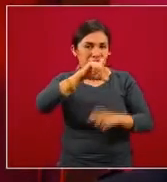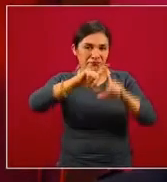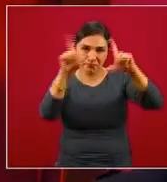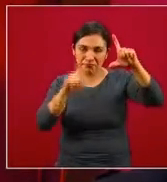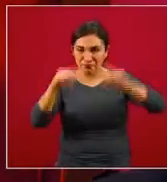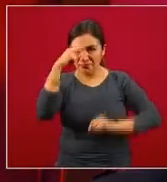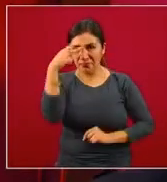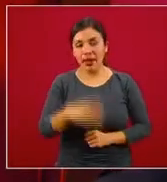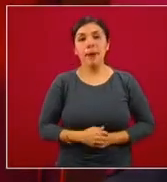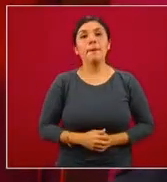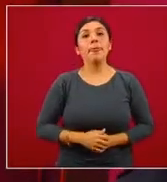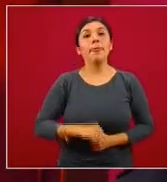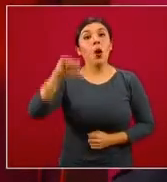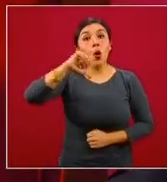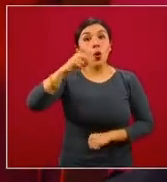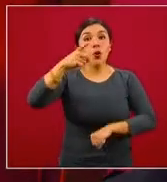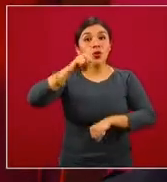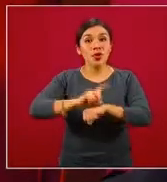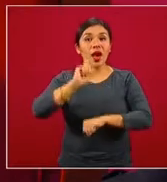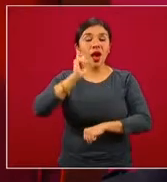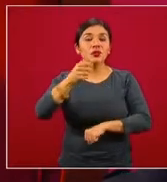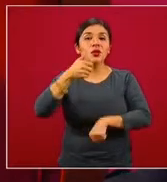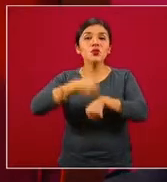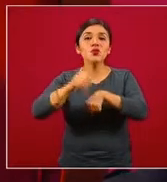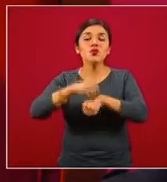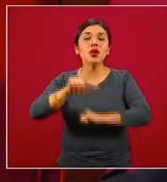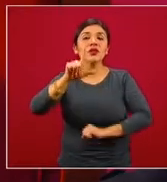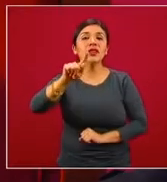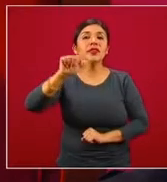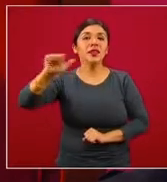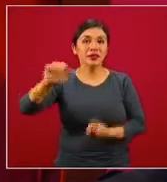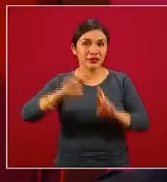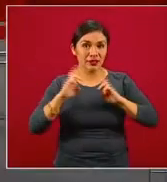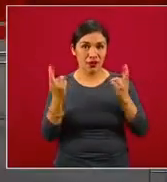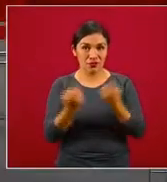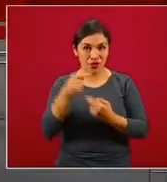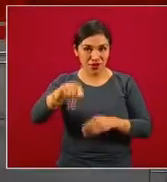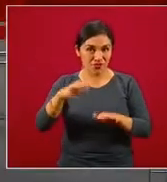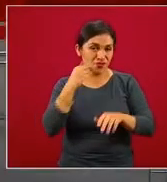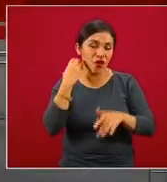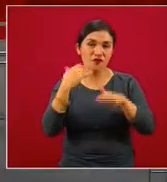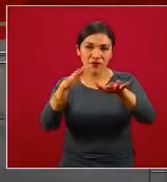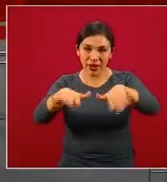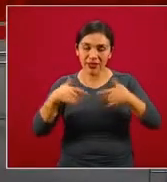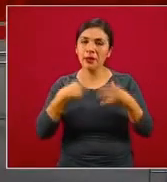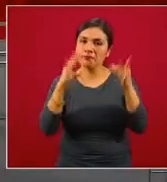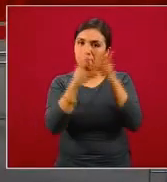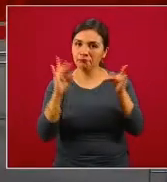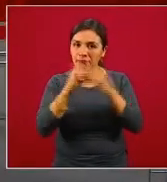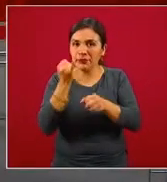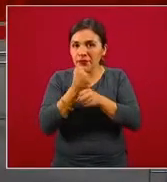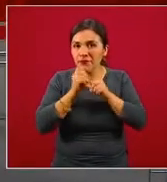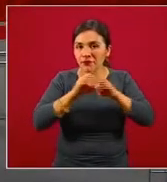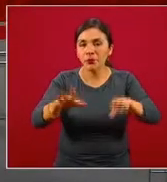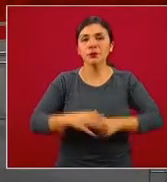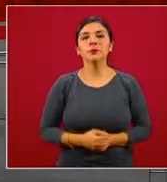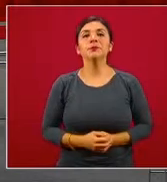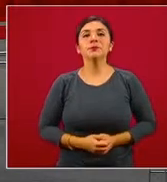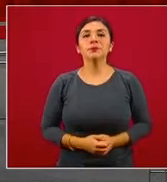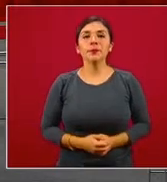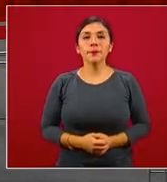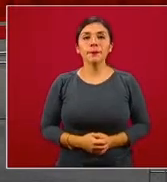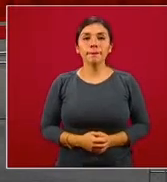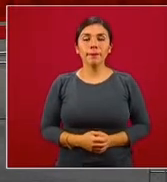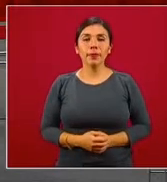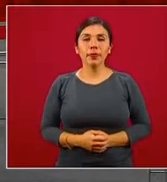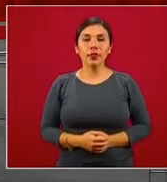active Mexican society participating in our safe distance campaign. This is our number 76 nightly